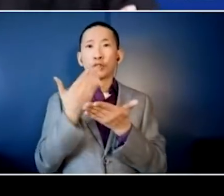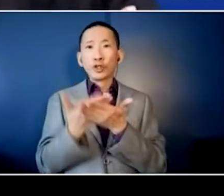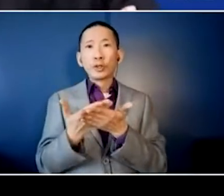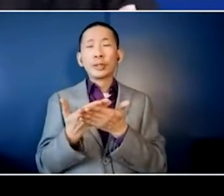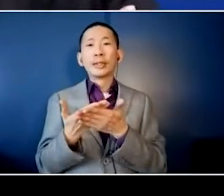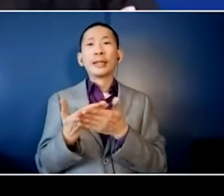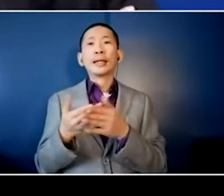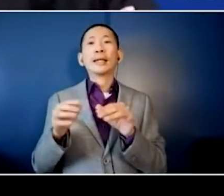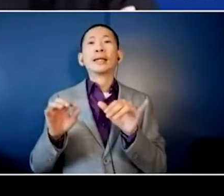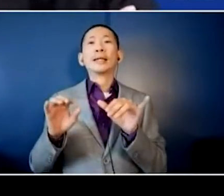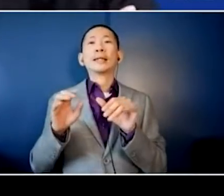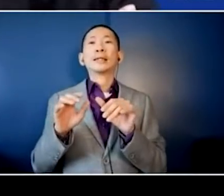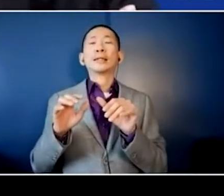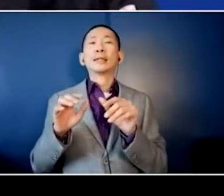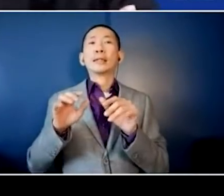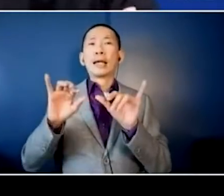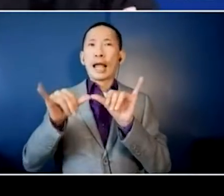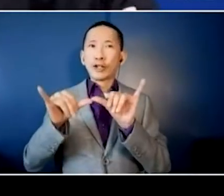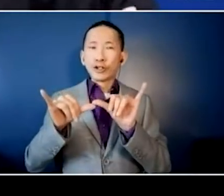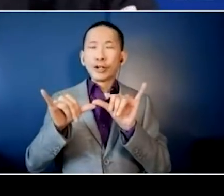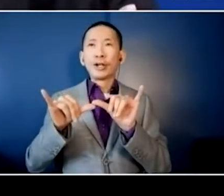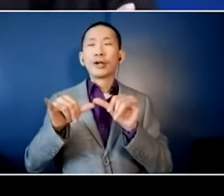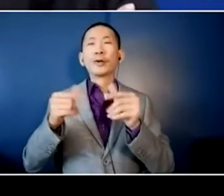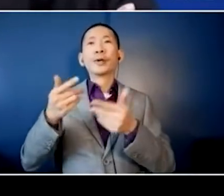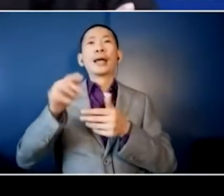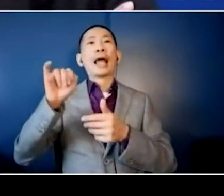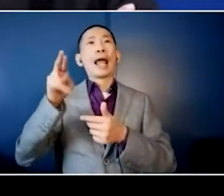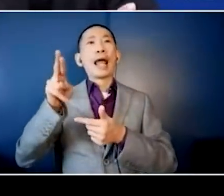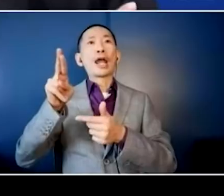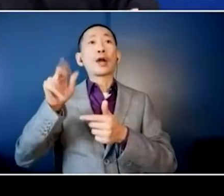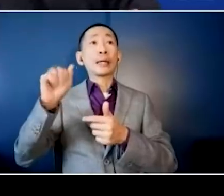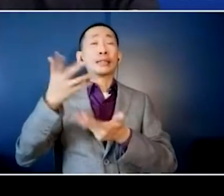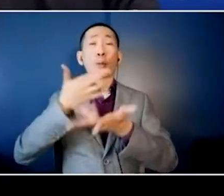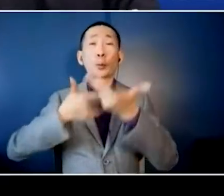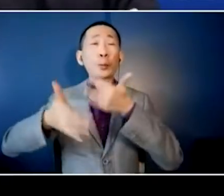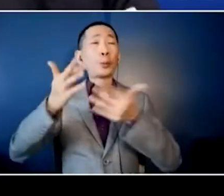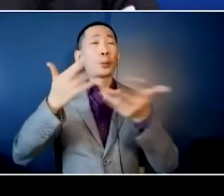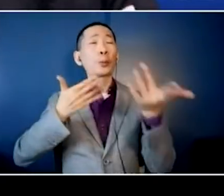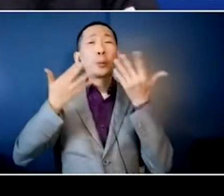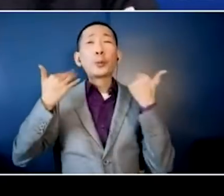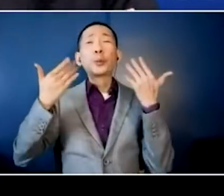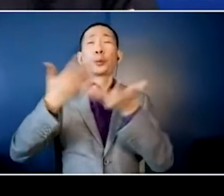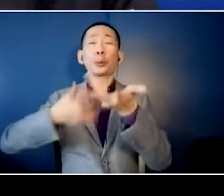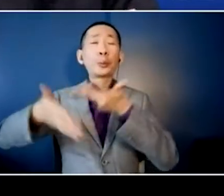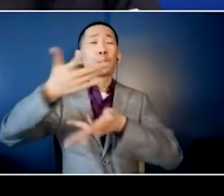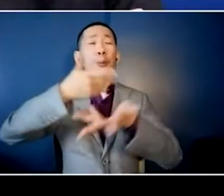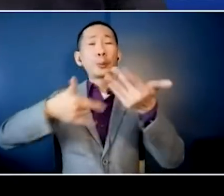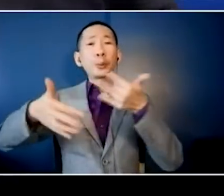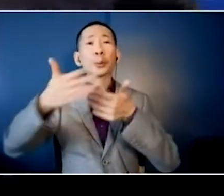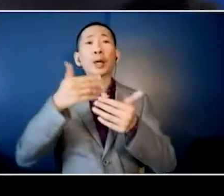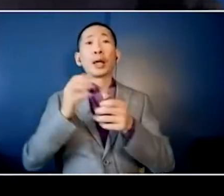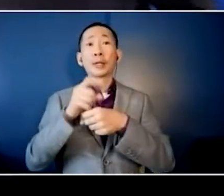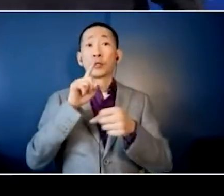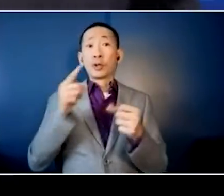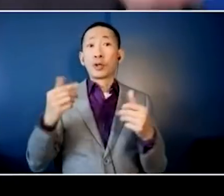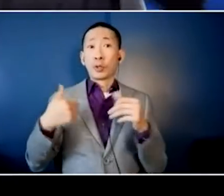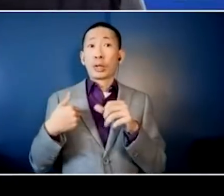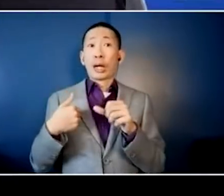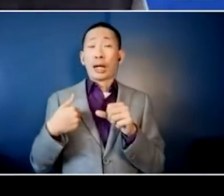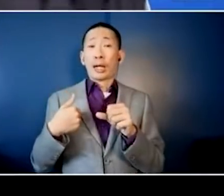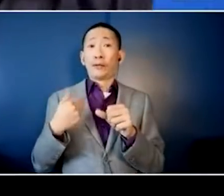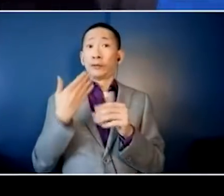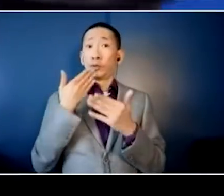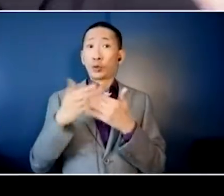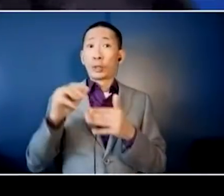at ventilation in a theater and make sure you have the kind of airflow that essentially